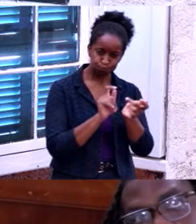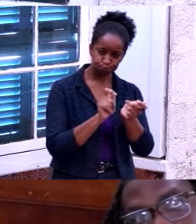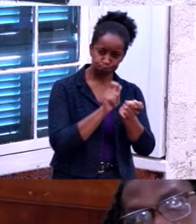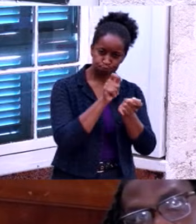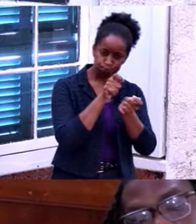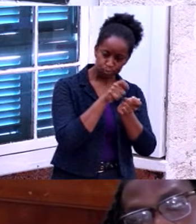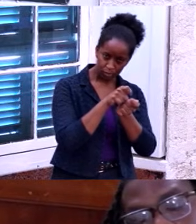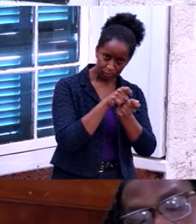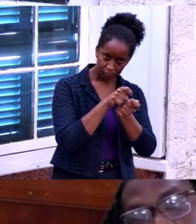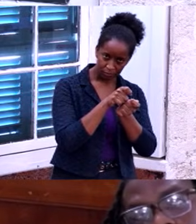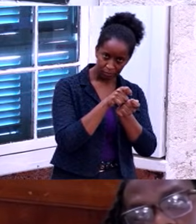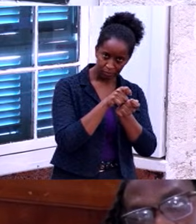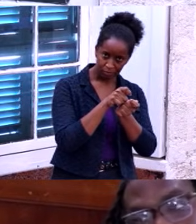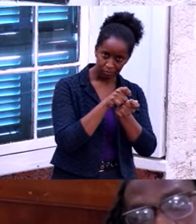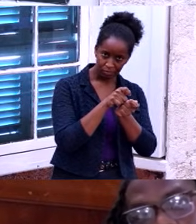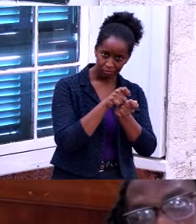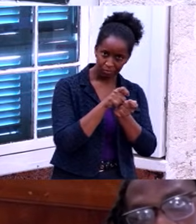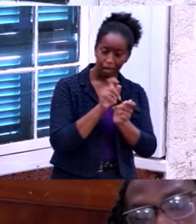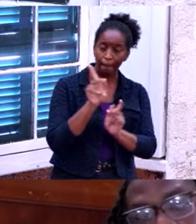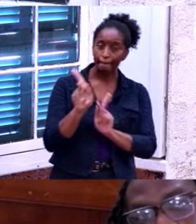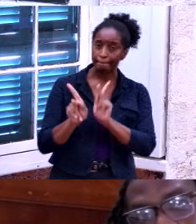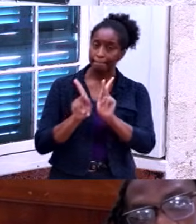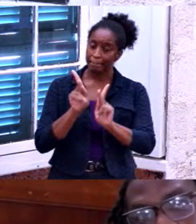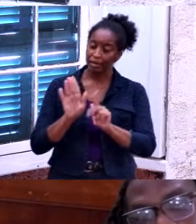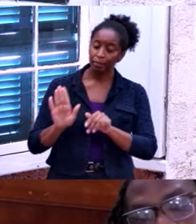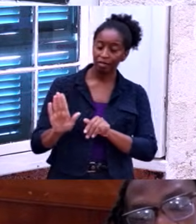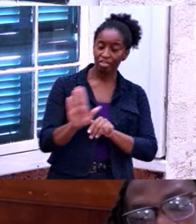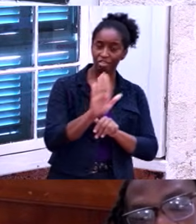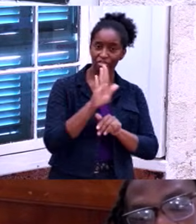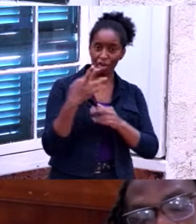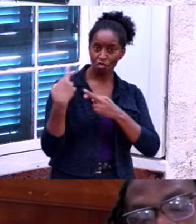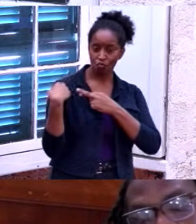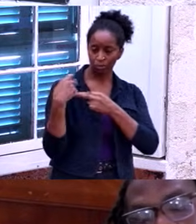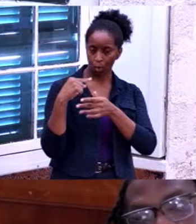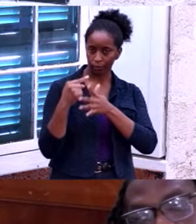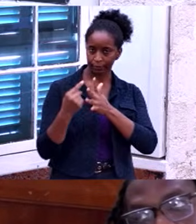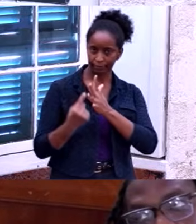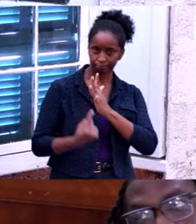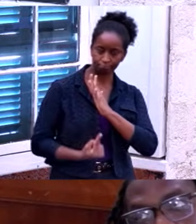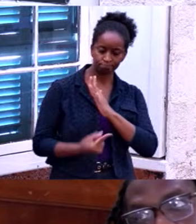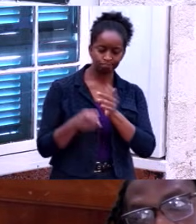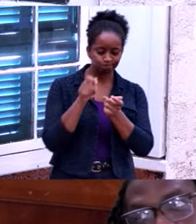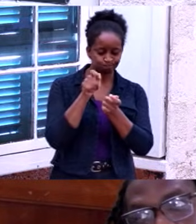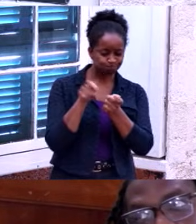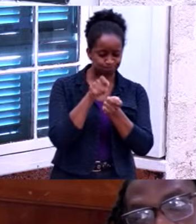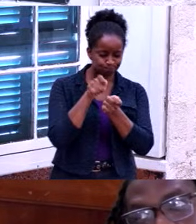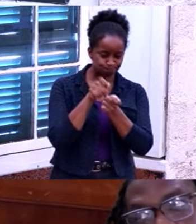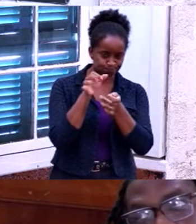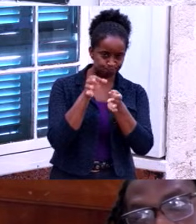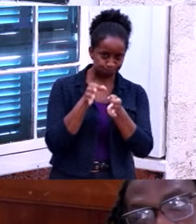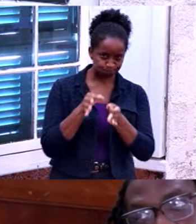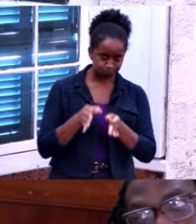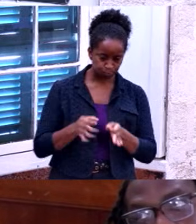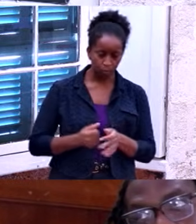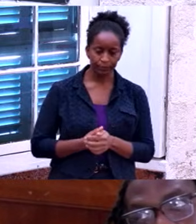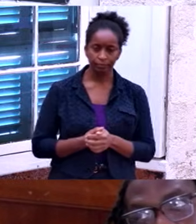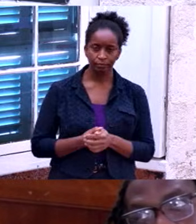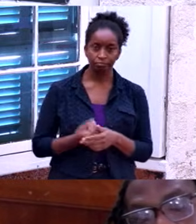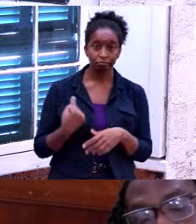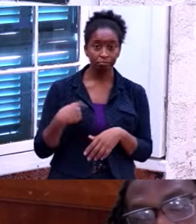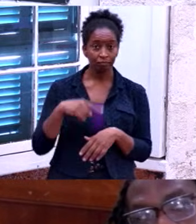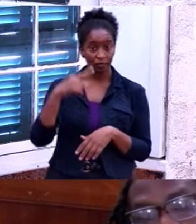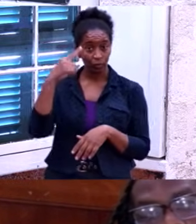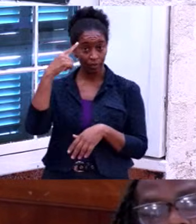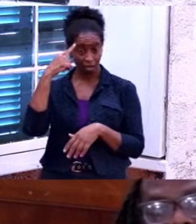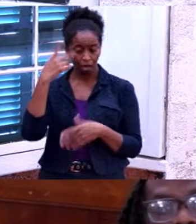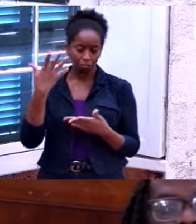civic responsibilities of the people of Trinidad and Tobago. We thought, or some of us thought, that we should